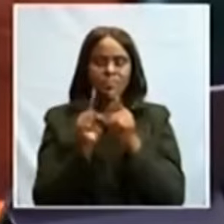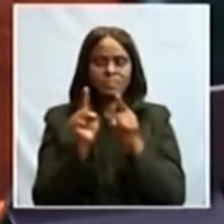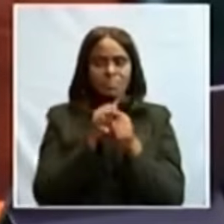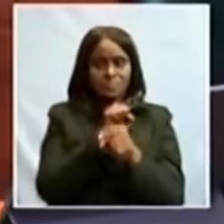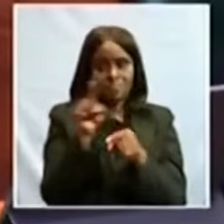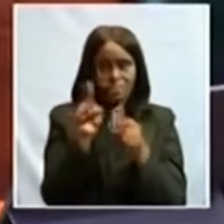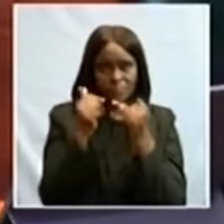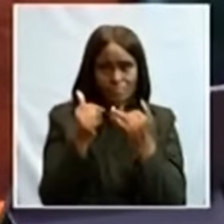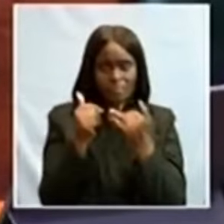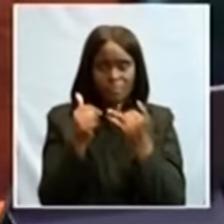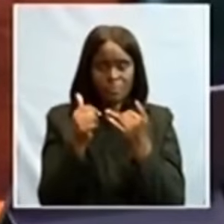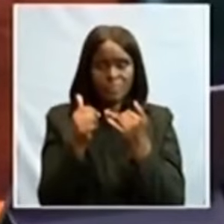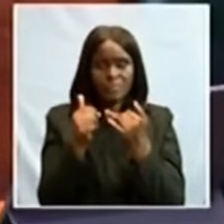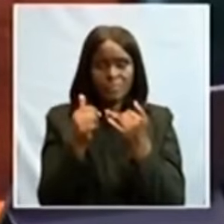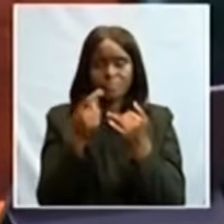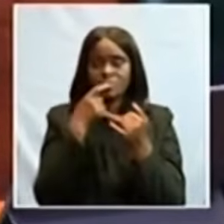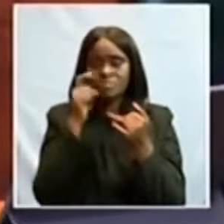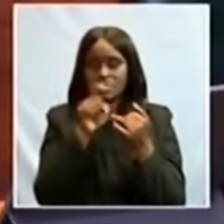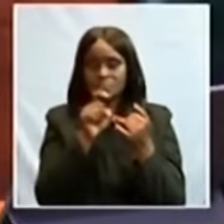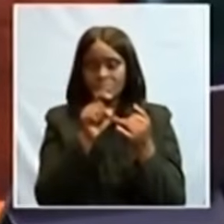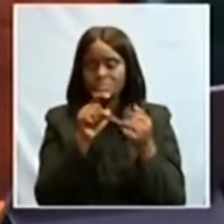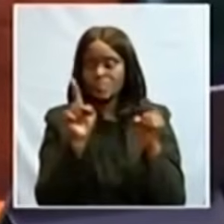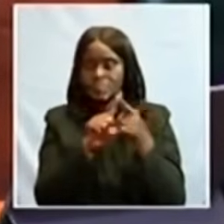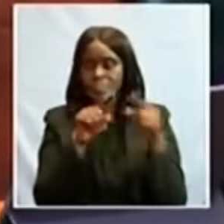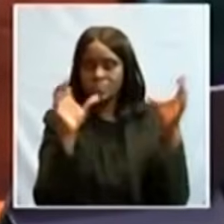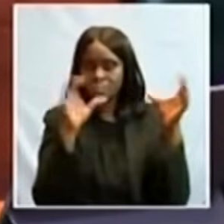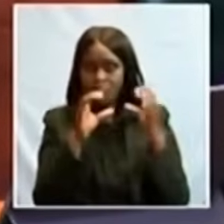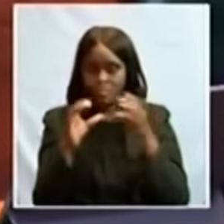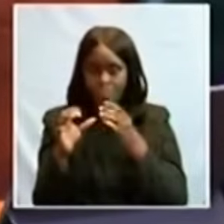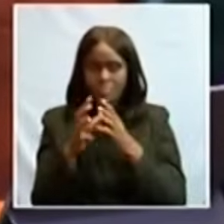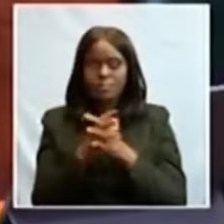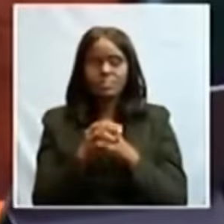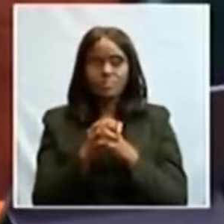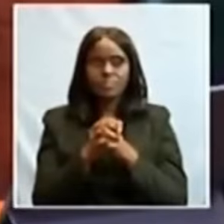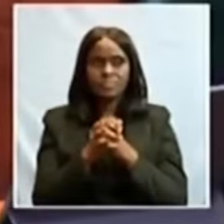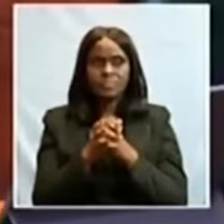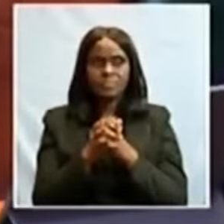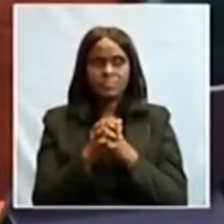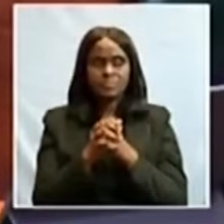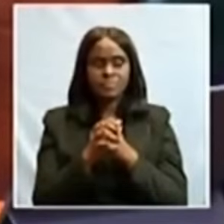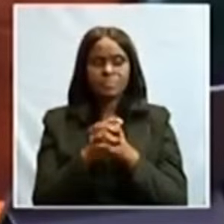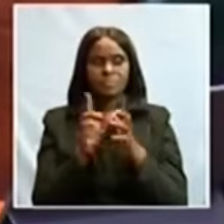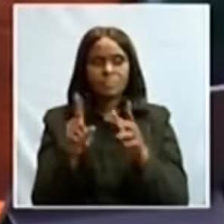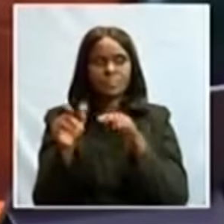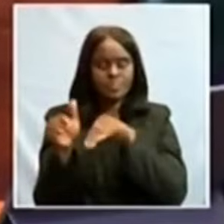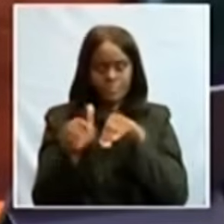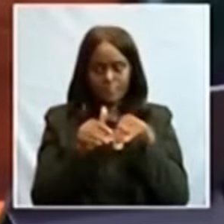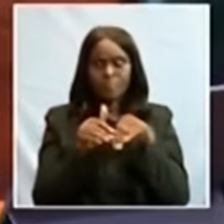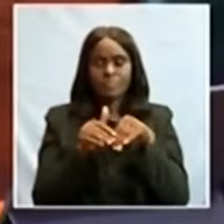you give directions to the Council, so that you avoid